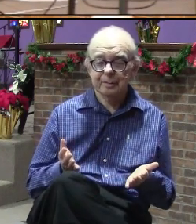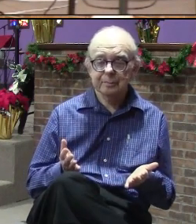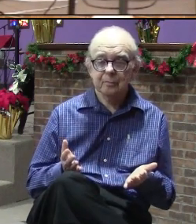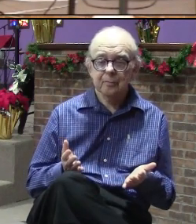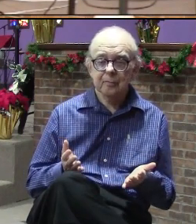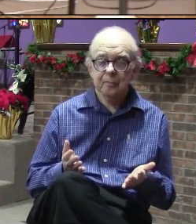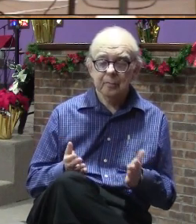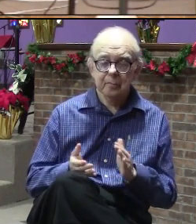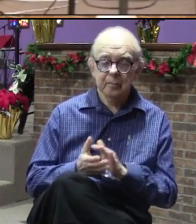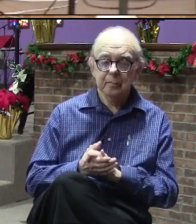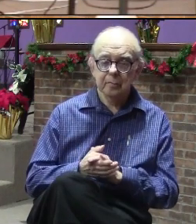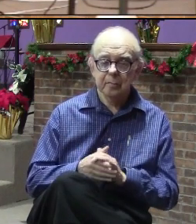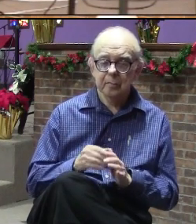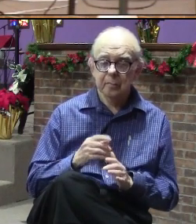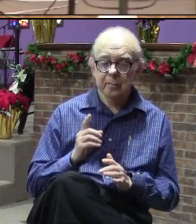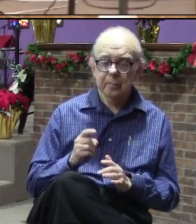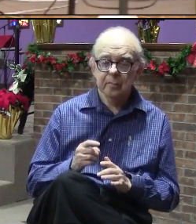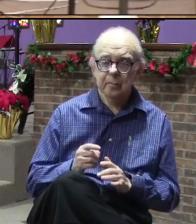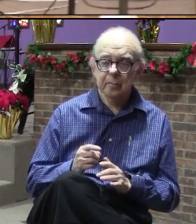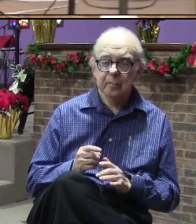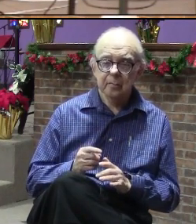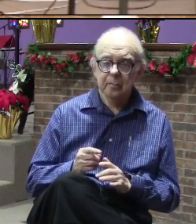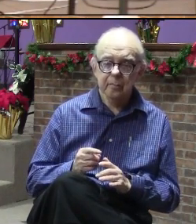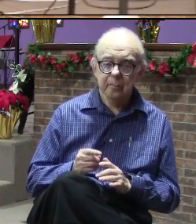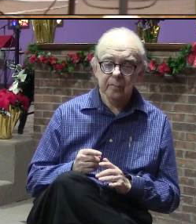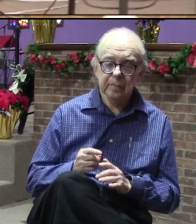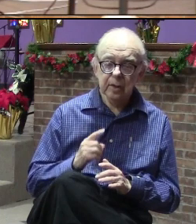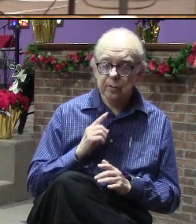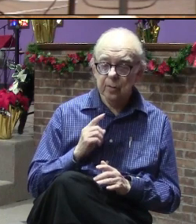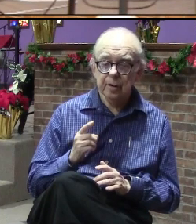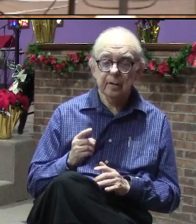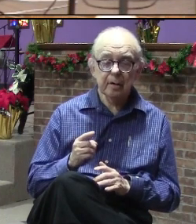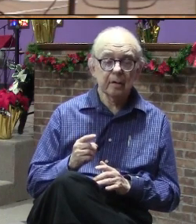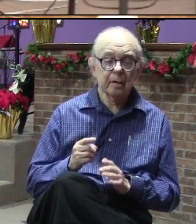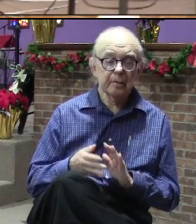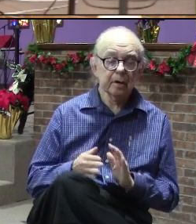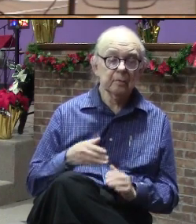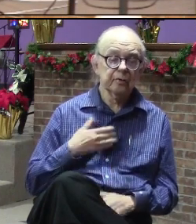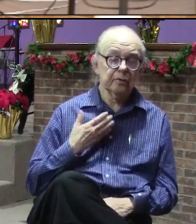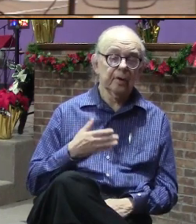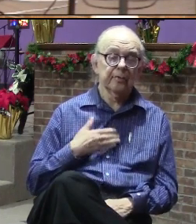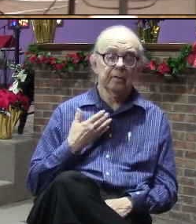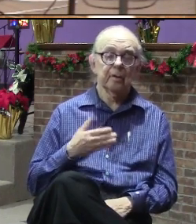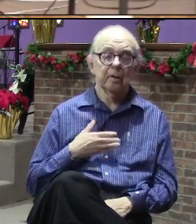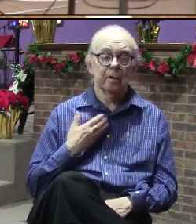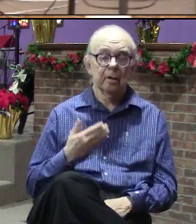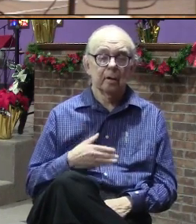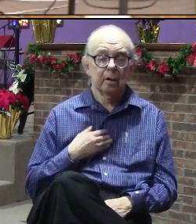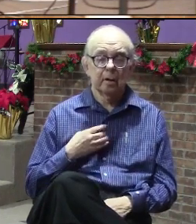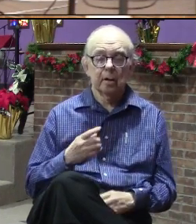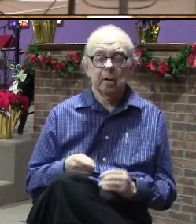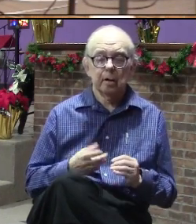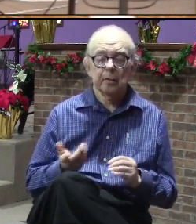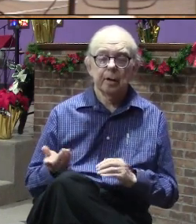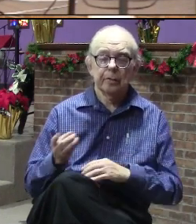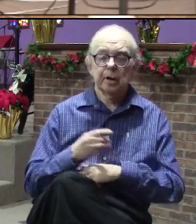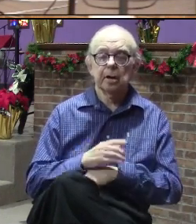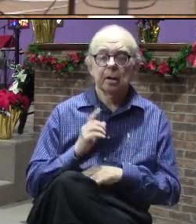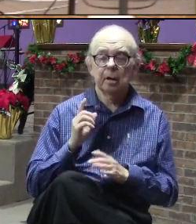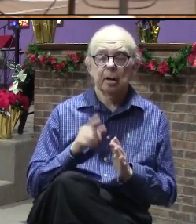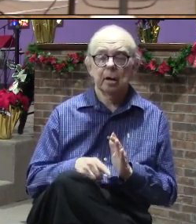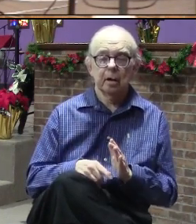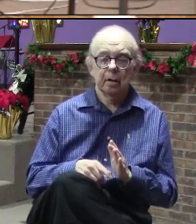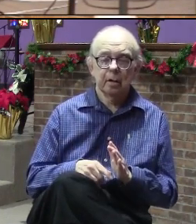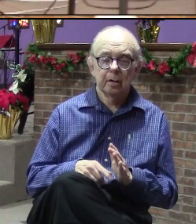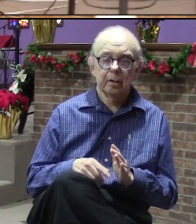marriage is supposed to really be joyful. And about 3 days later, you have your